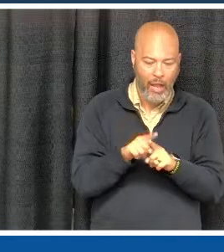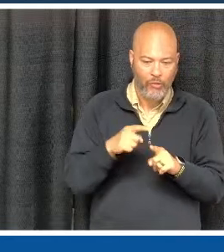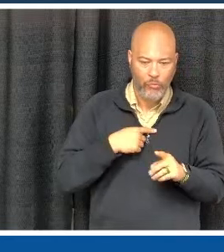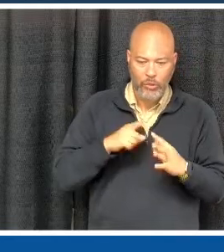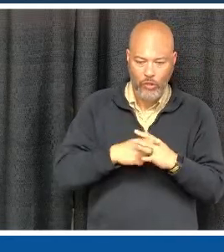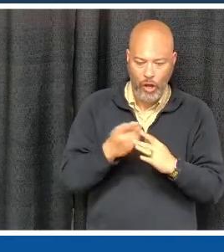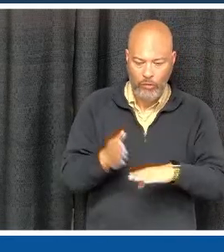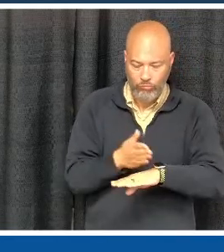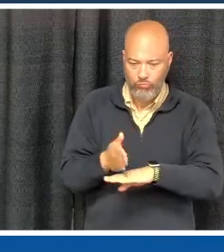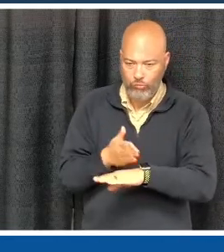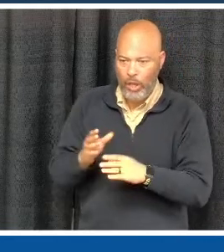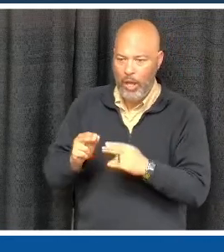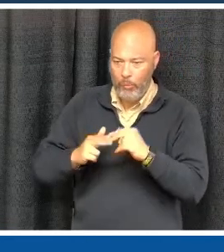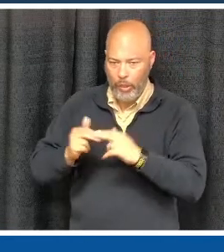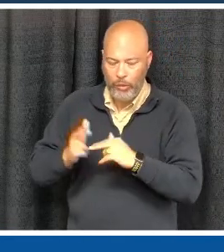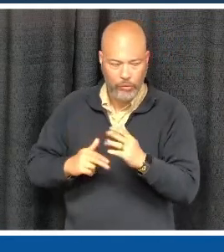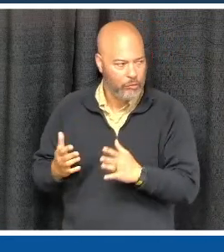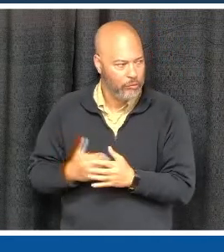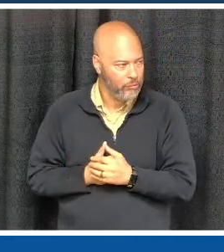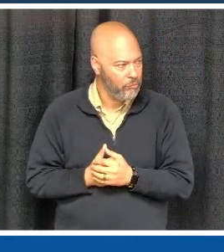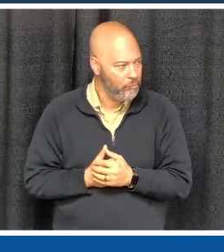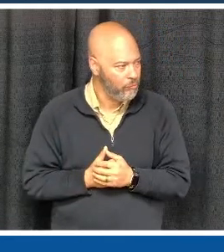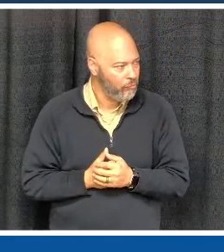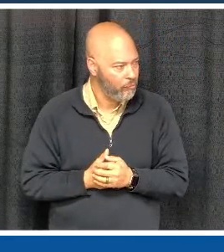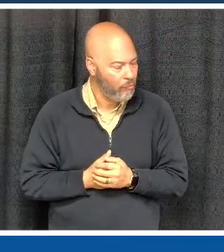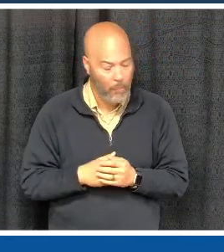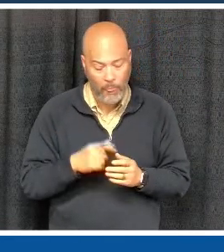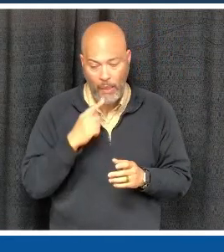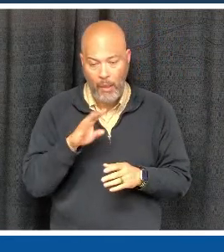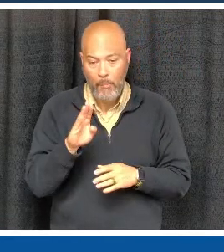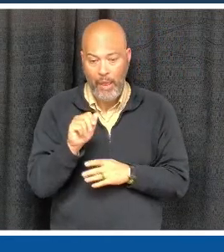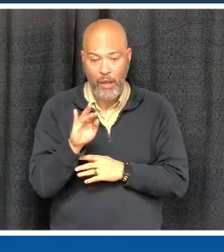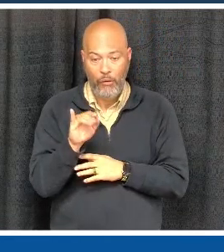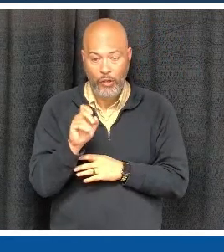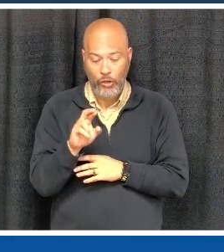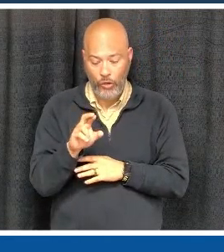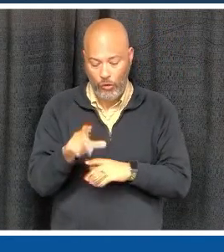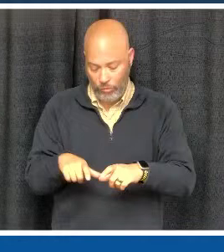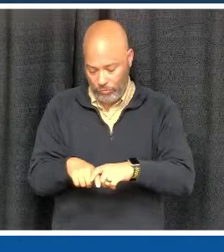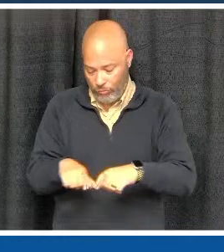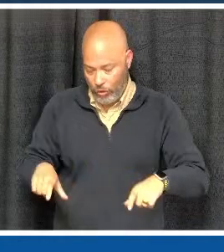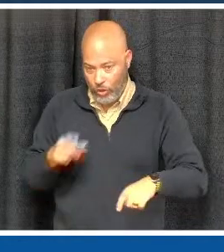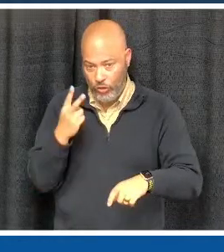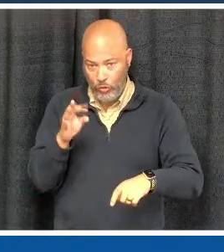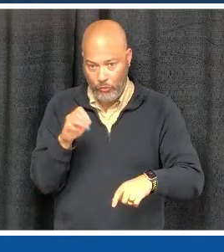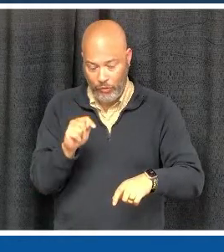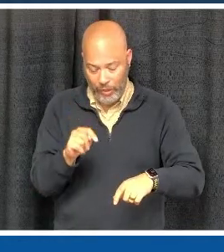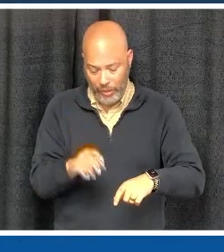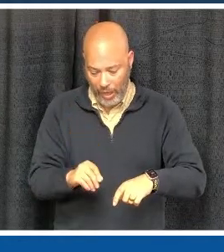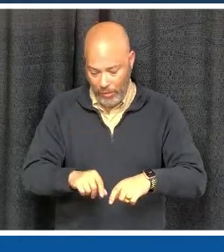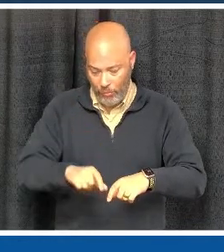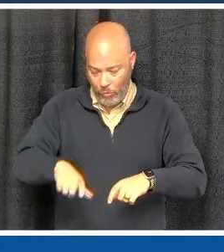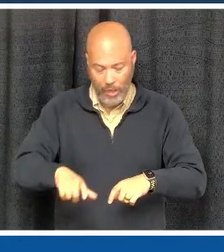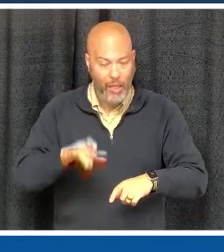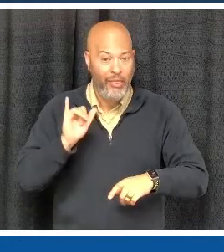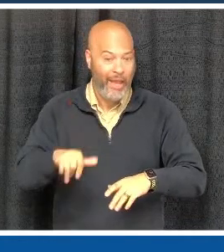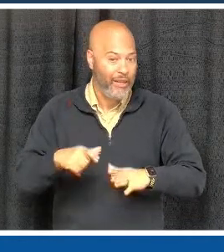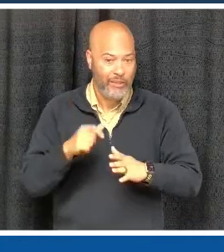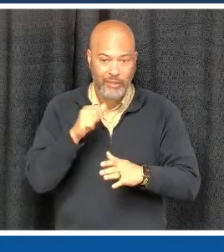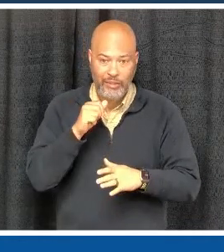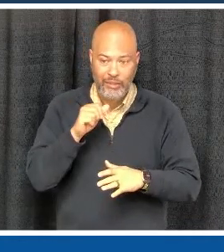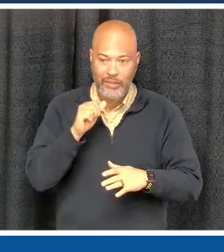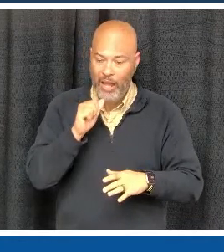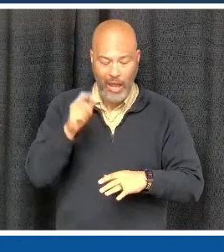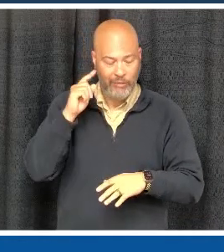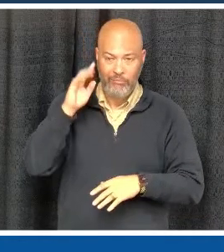infill. The barriers in width, again, the 2-foot barriers in width, that is a requirement. That